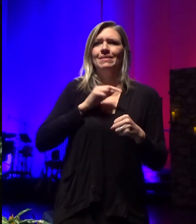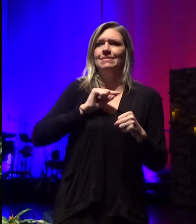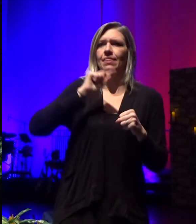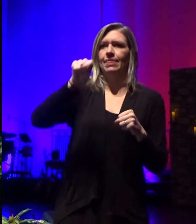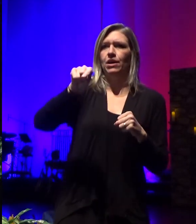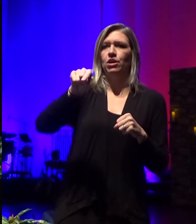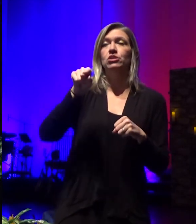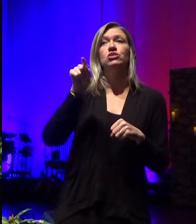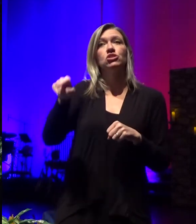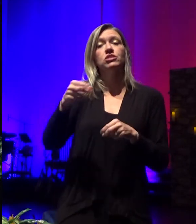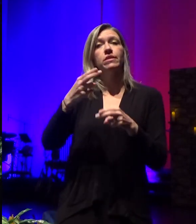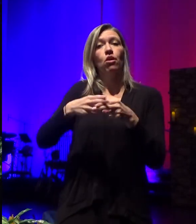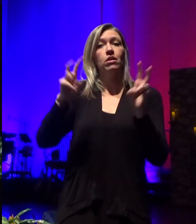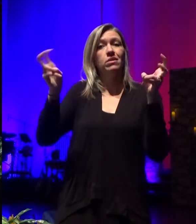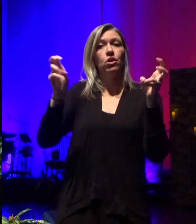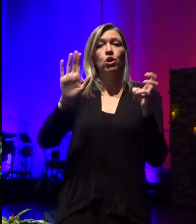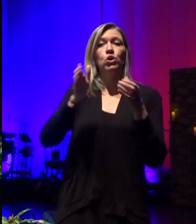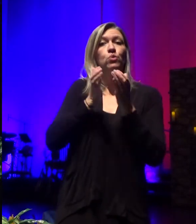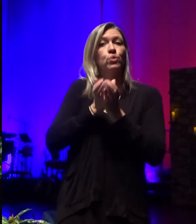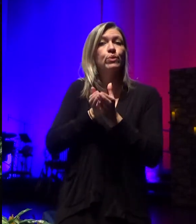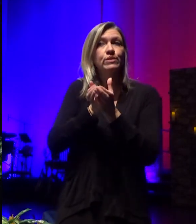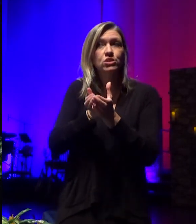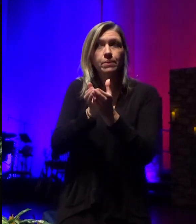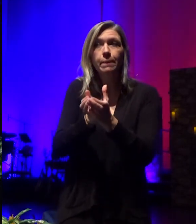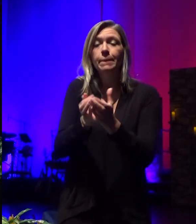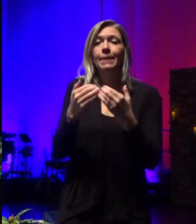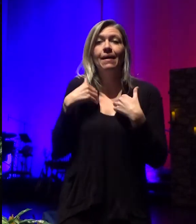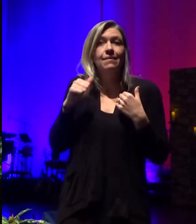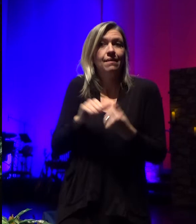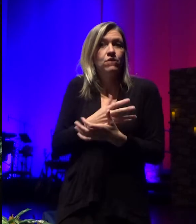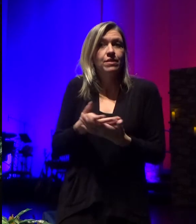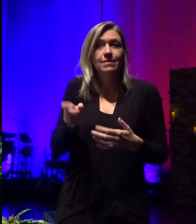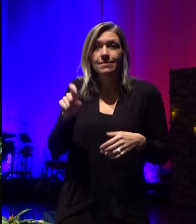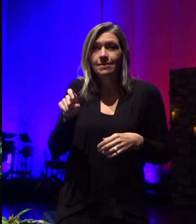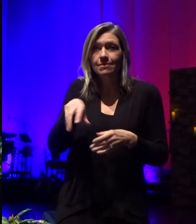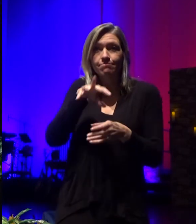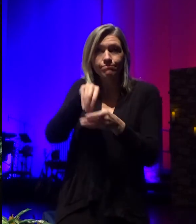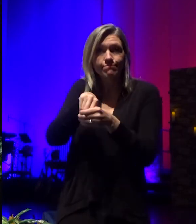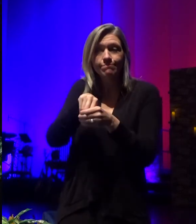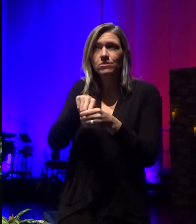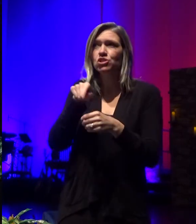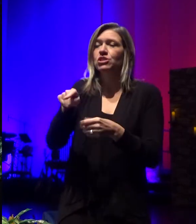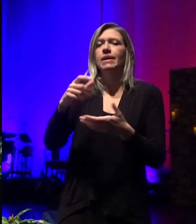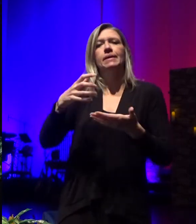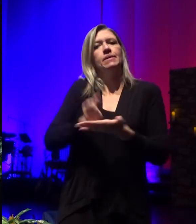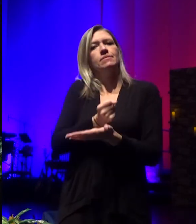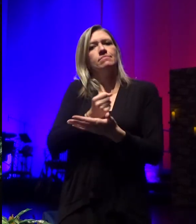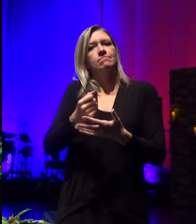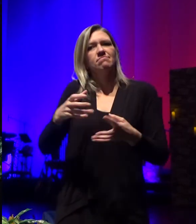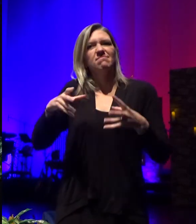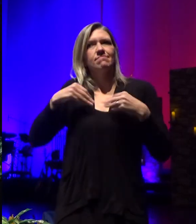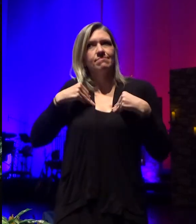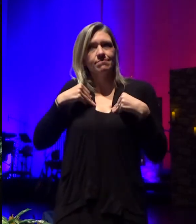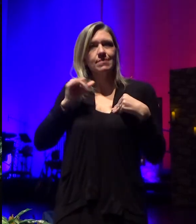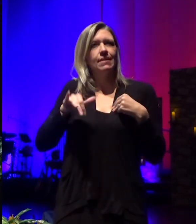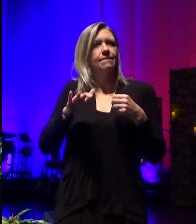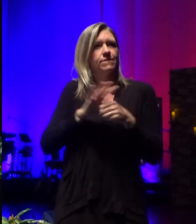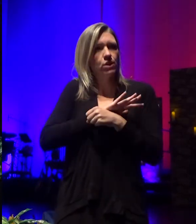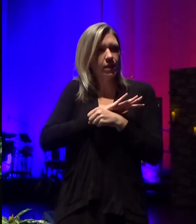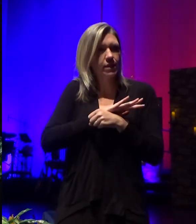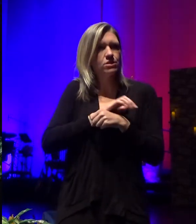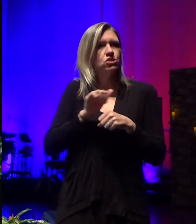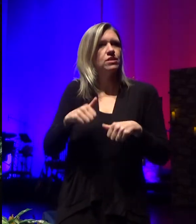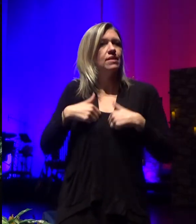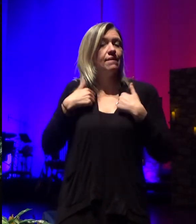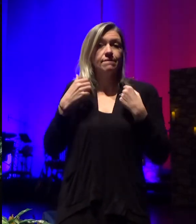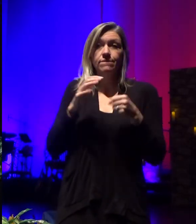ship because it had everything she needed. And so she embraced that fully. She lived